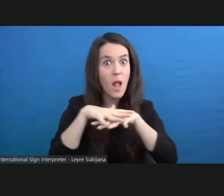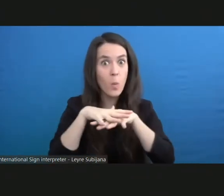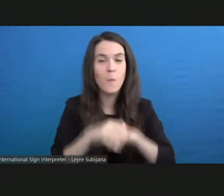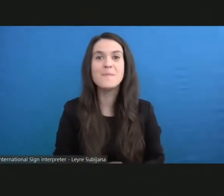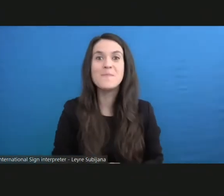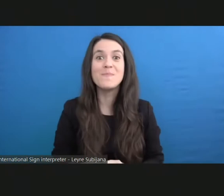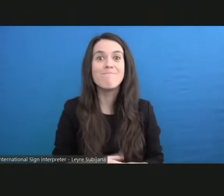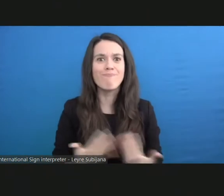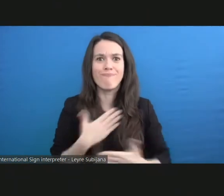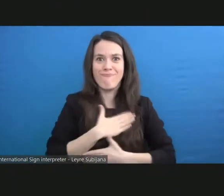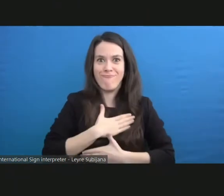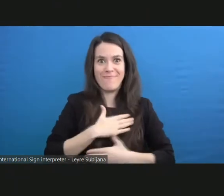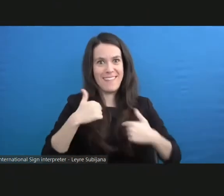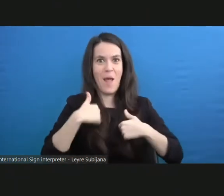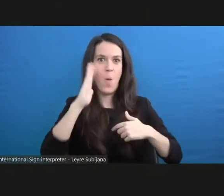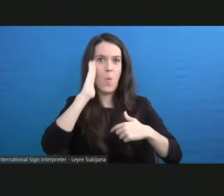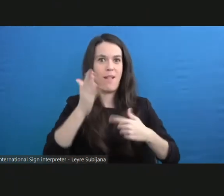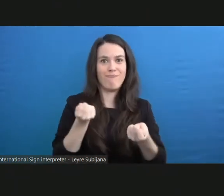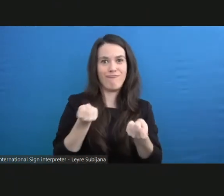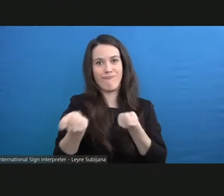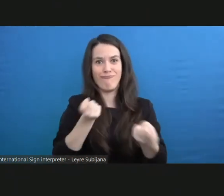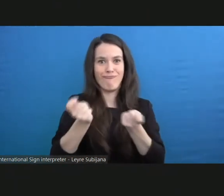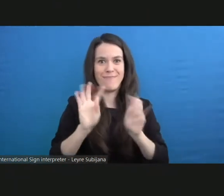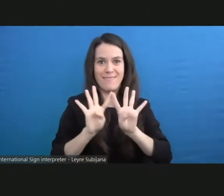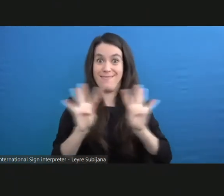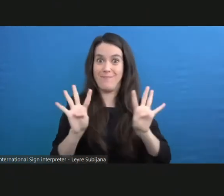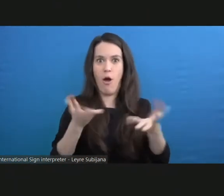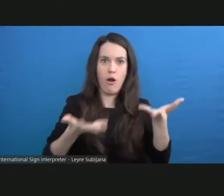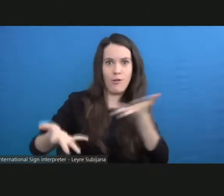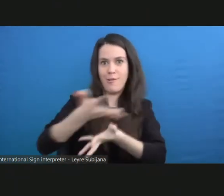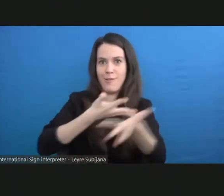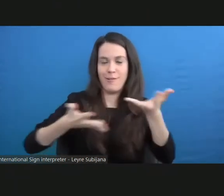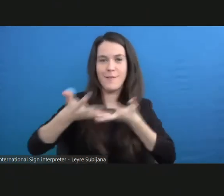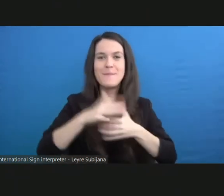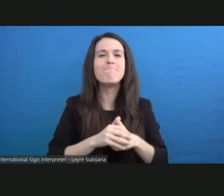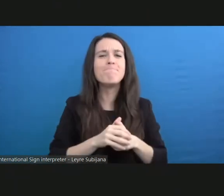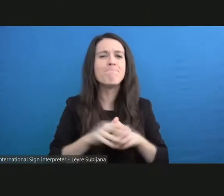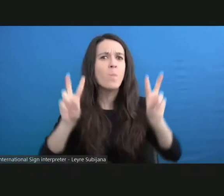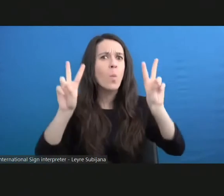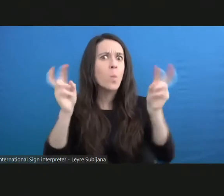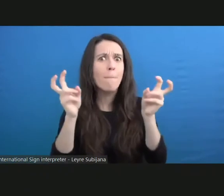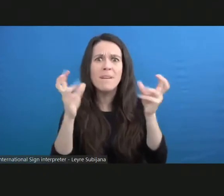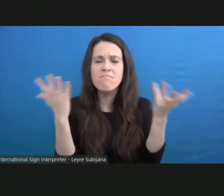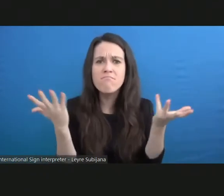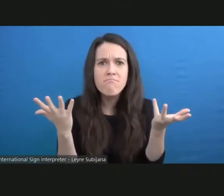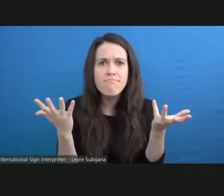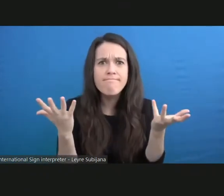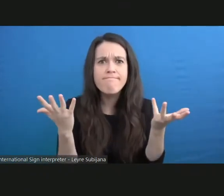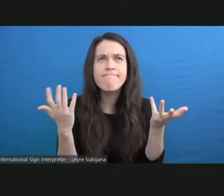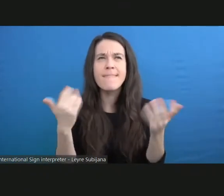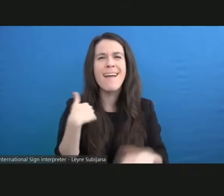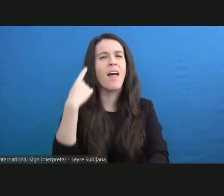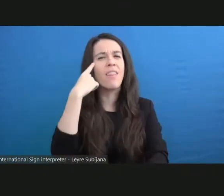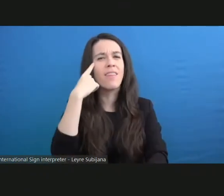be moderating this this session, addressing what I would define as